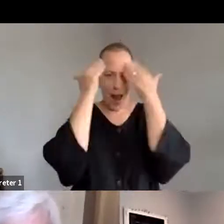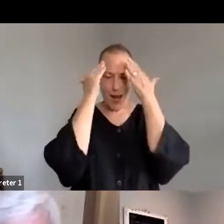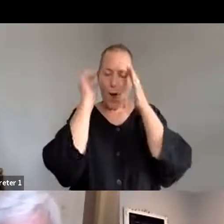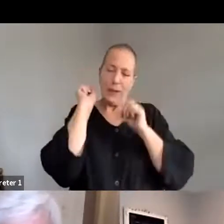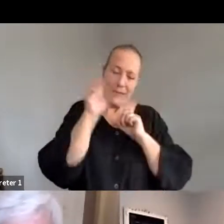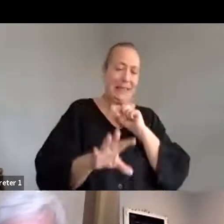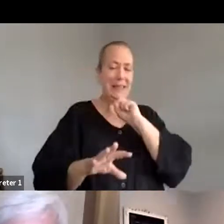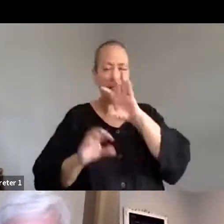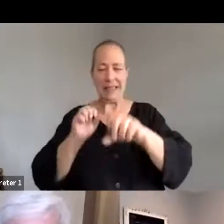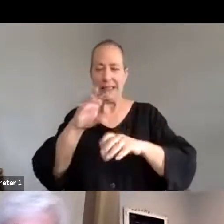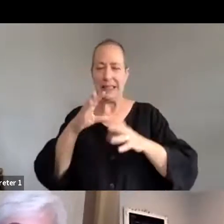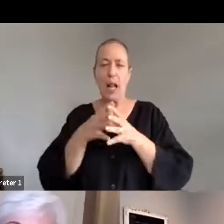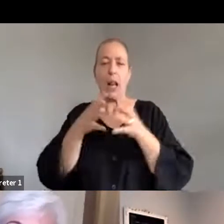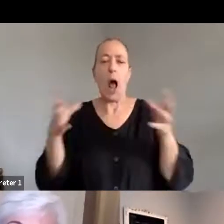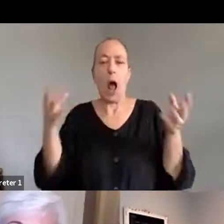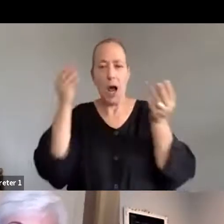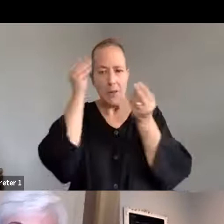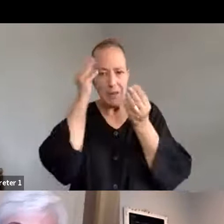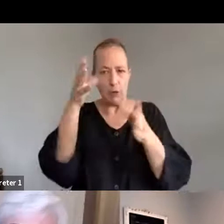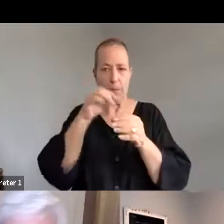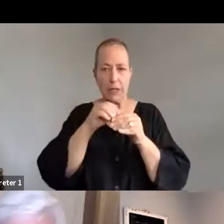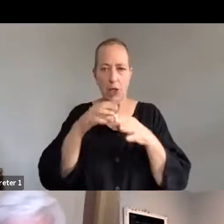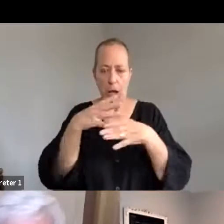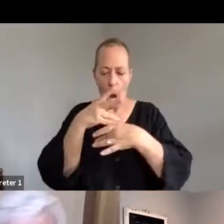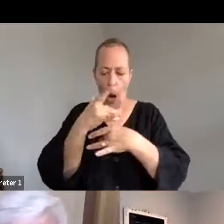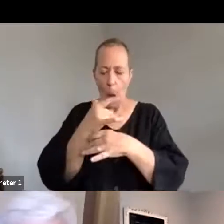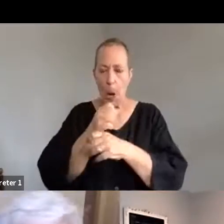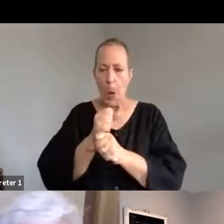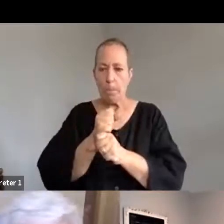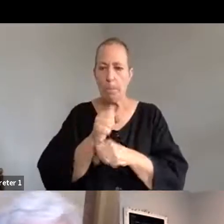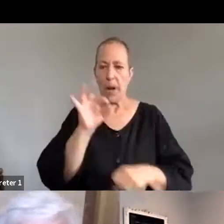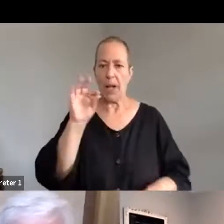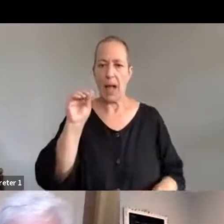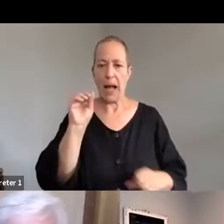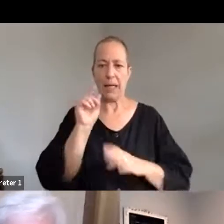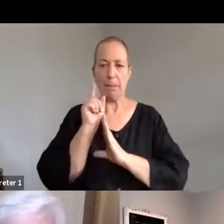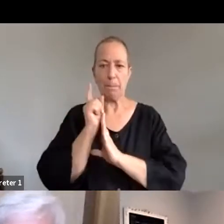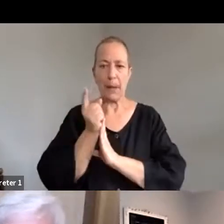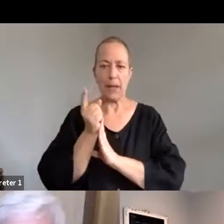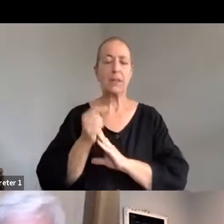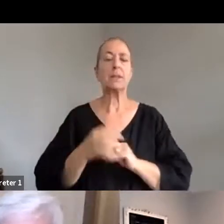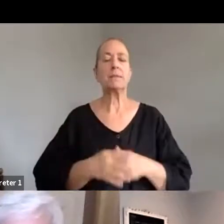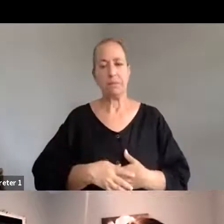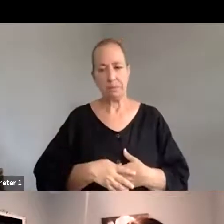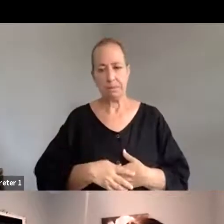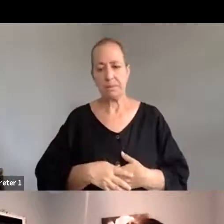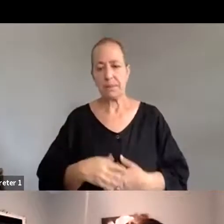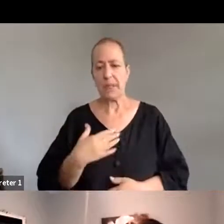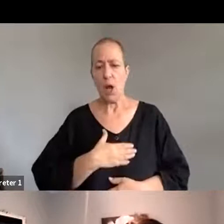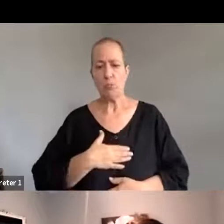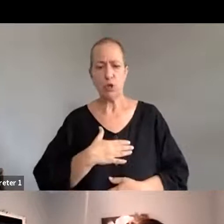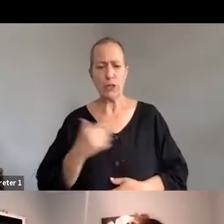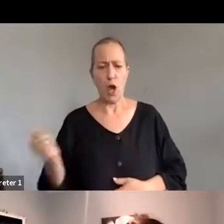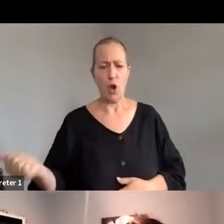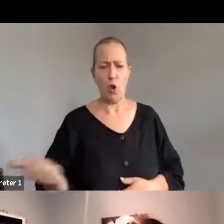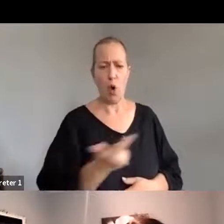get to you in a very short period of time of 90 minutes. I appreciate all of you that registered, the over 630 of you